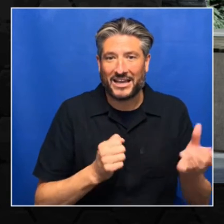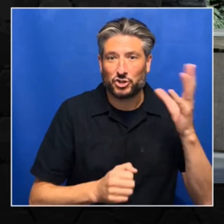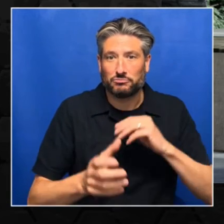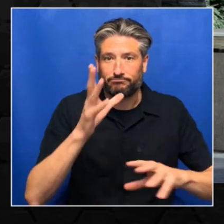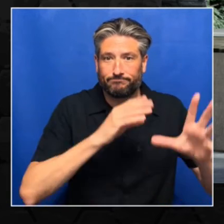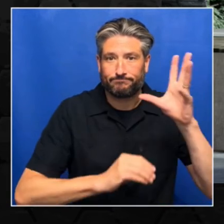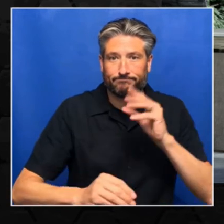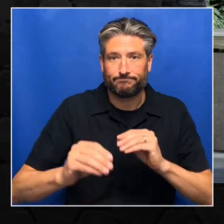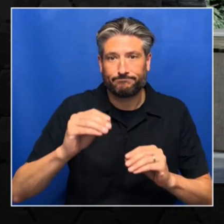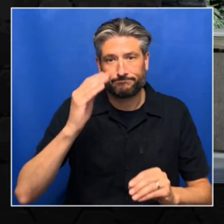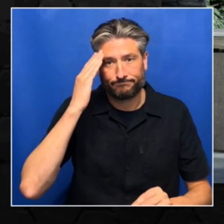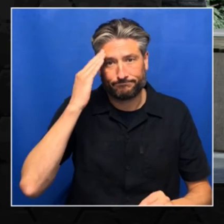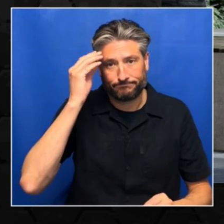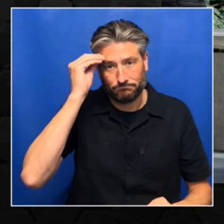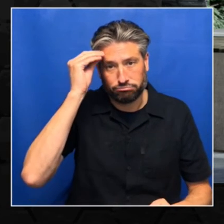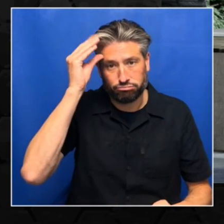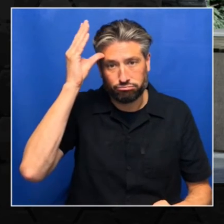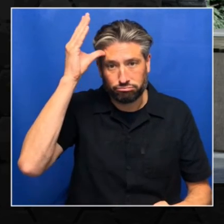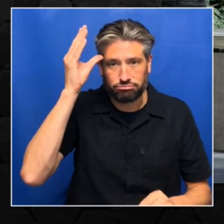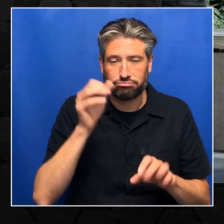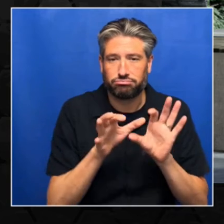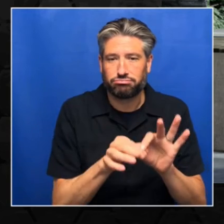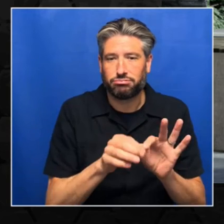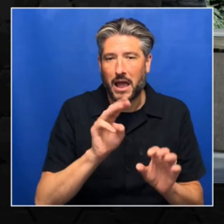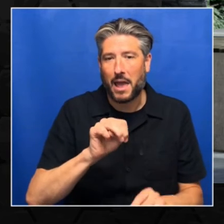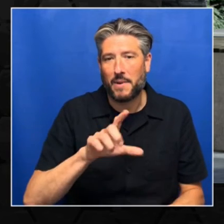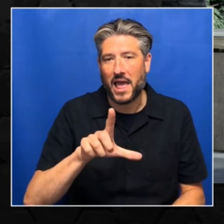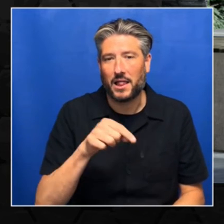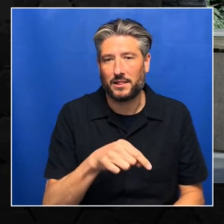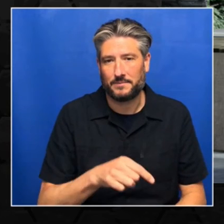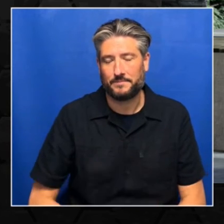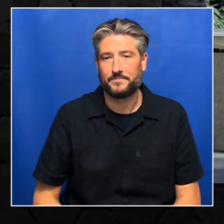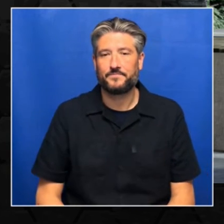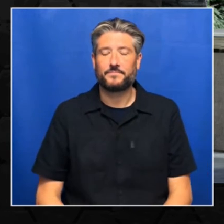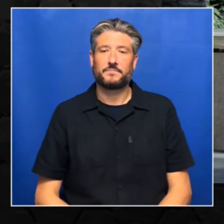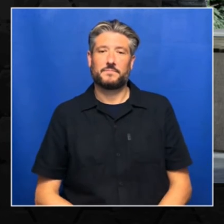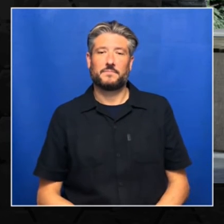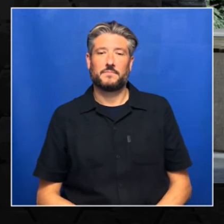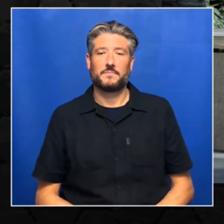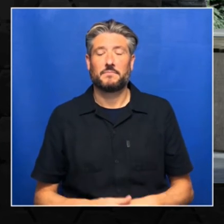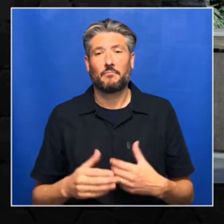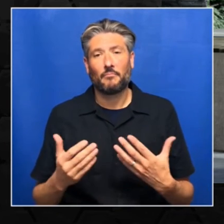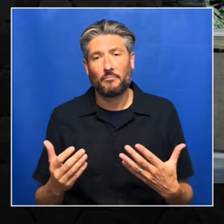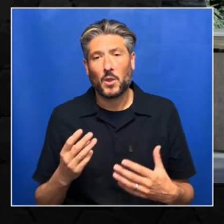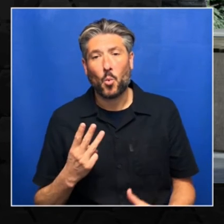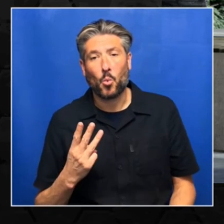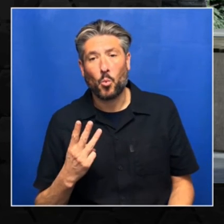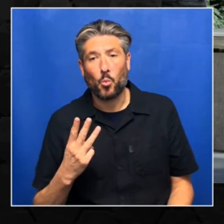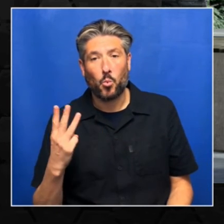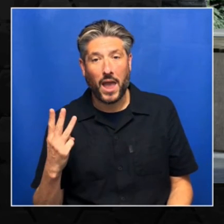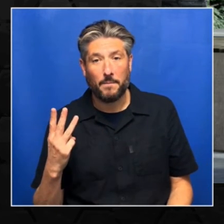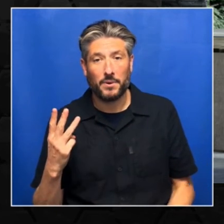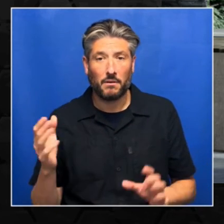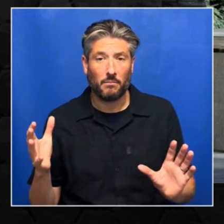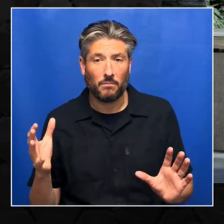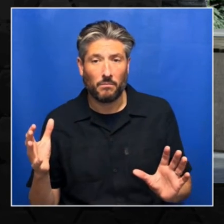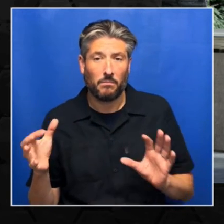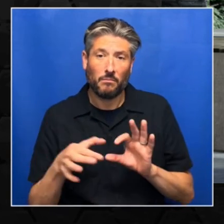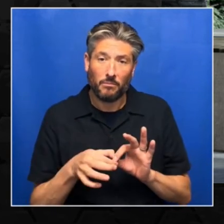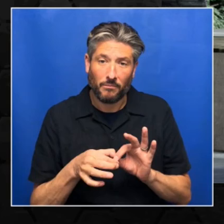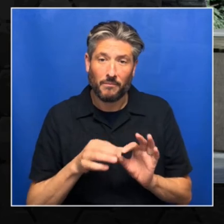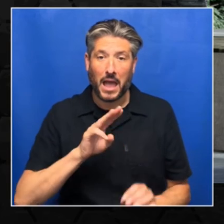two together? So they might have some kind of web development which are empowered by artificial intelligence